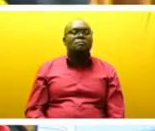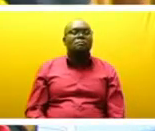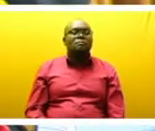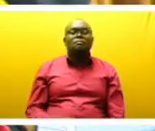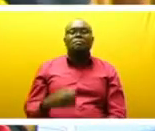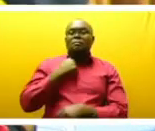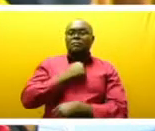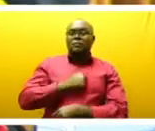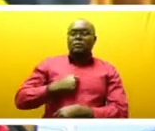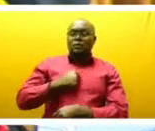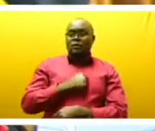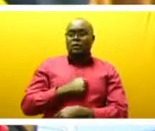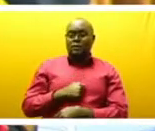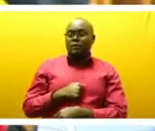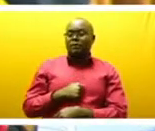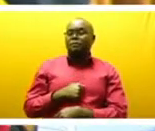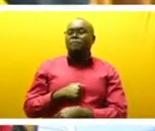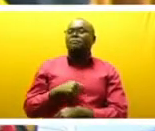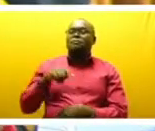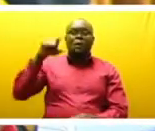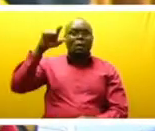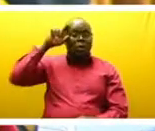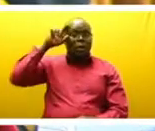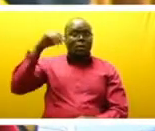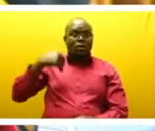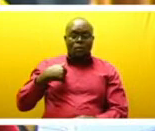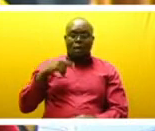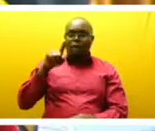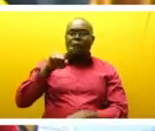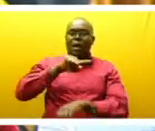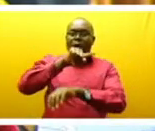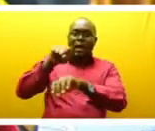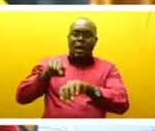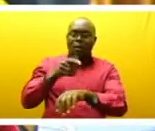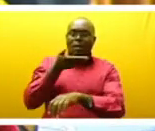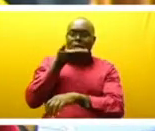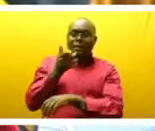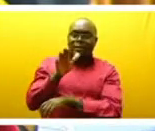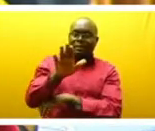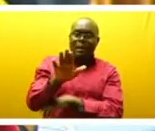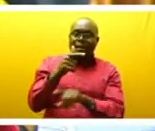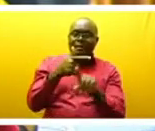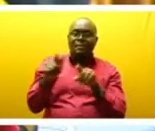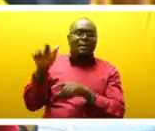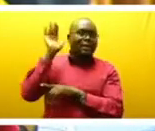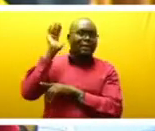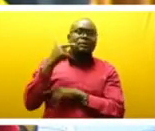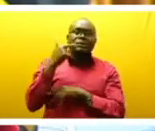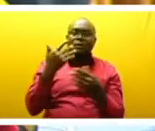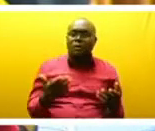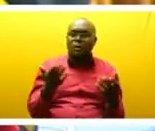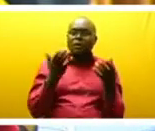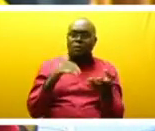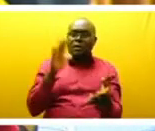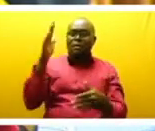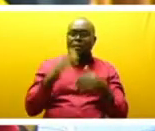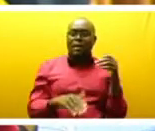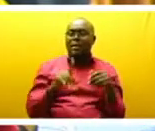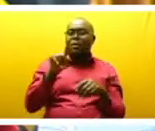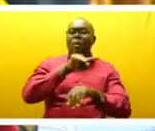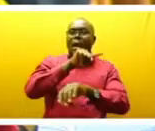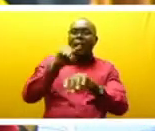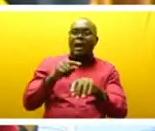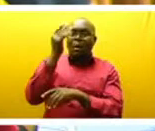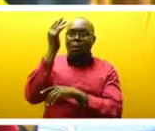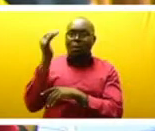Sorry, Senior Counsel Lengo, you have 1 hour to respond, but I hear you saying you need more than 1 hour because